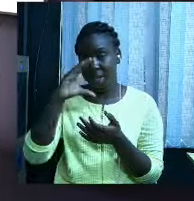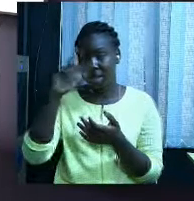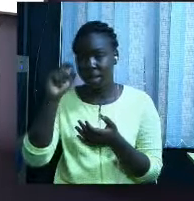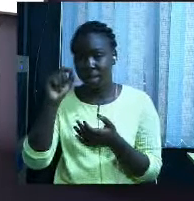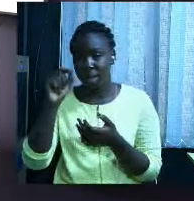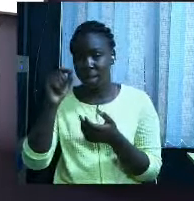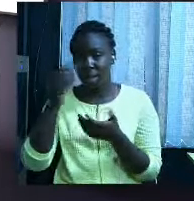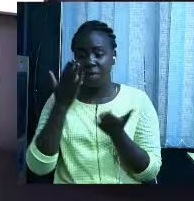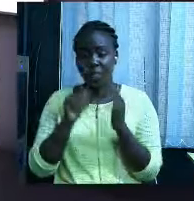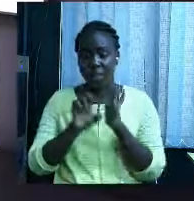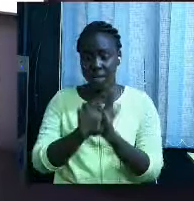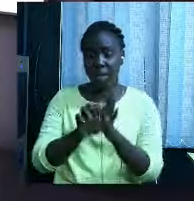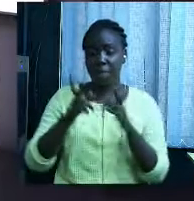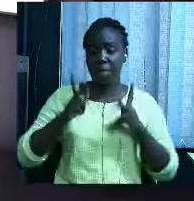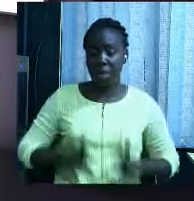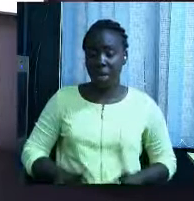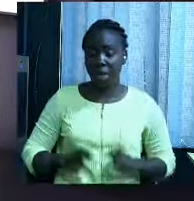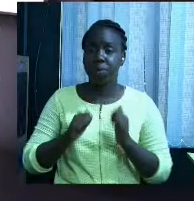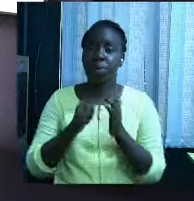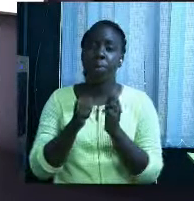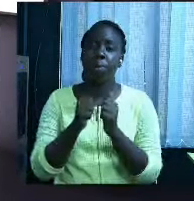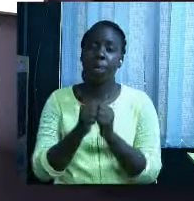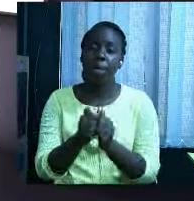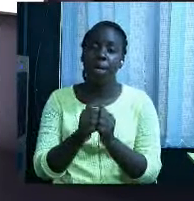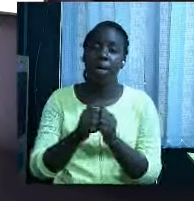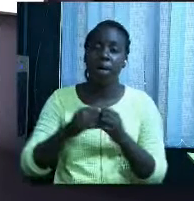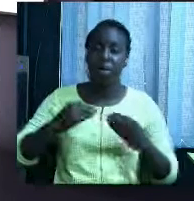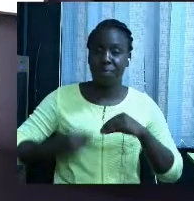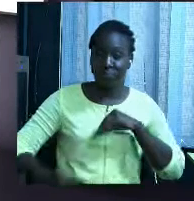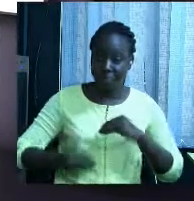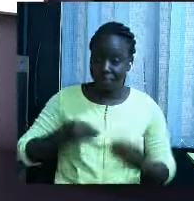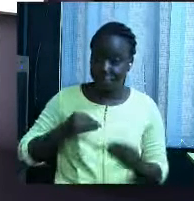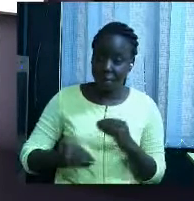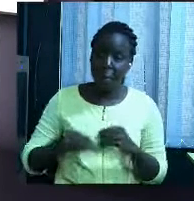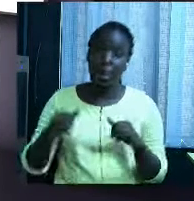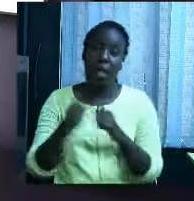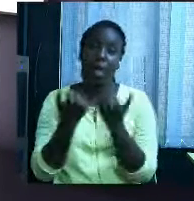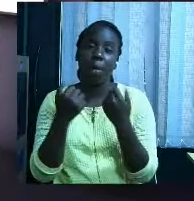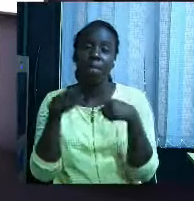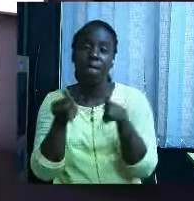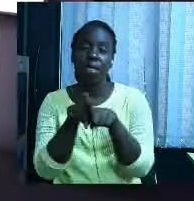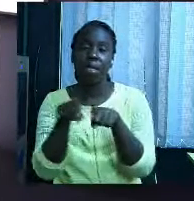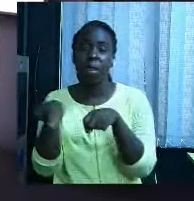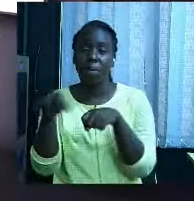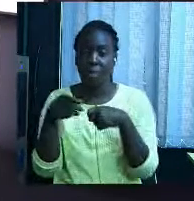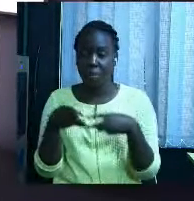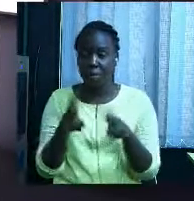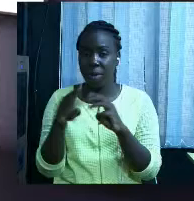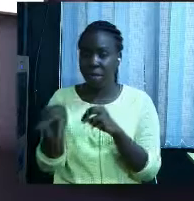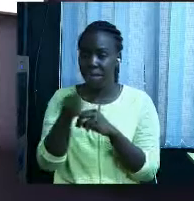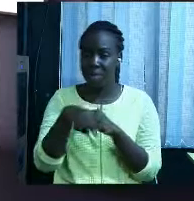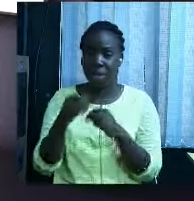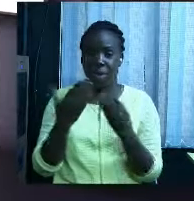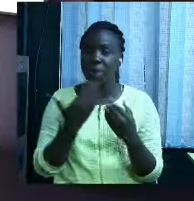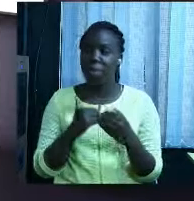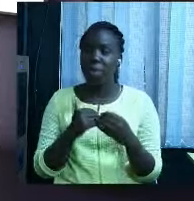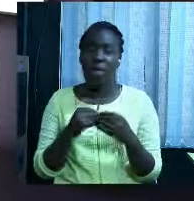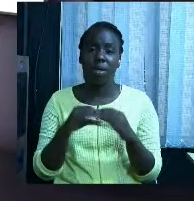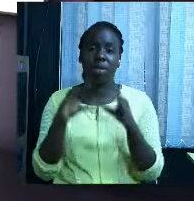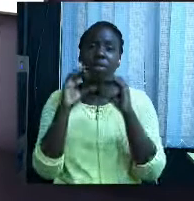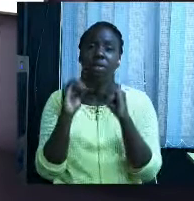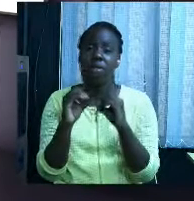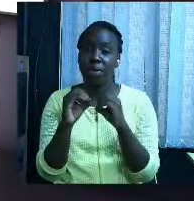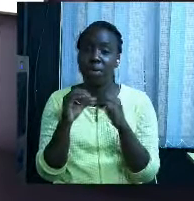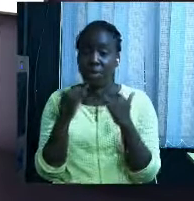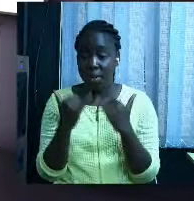with disability. Of course, it's not happening the way we would want it to happen. And so I'm